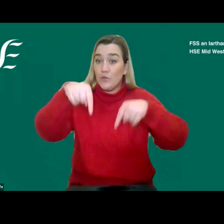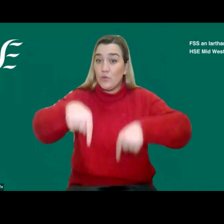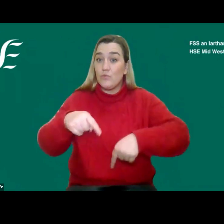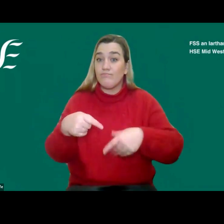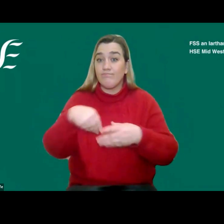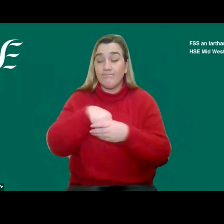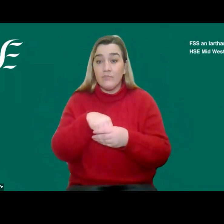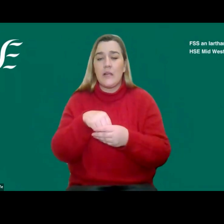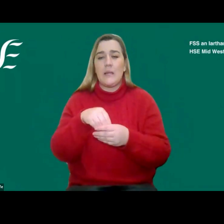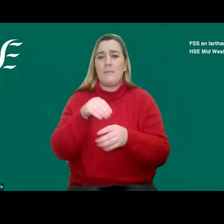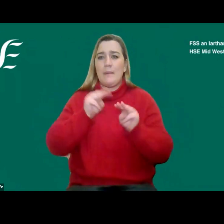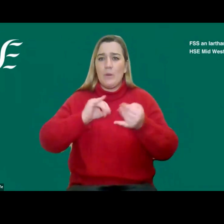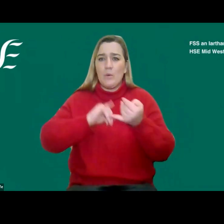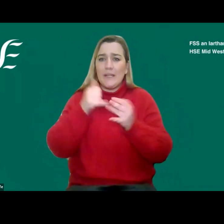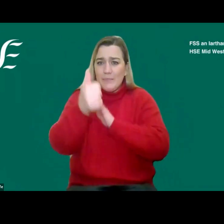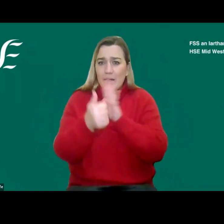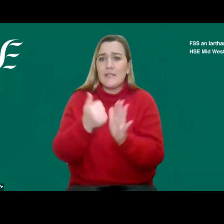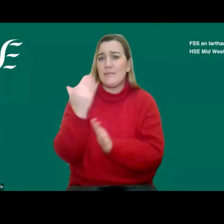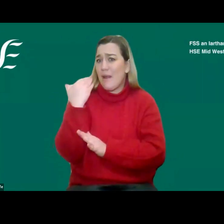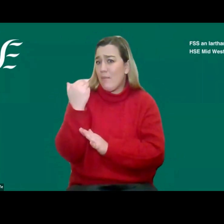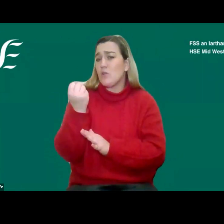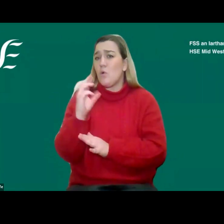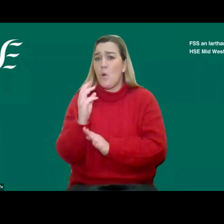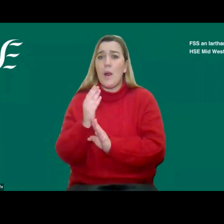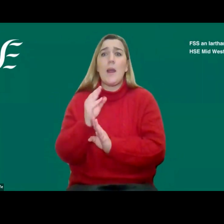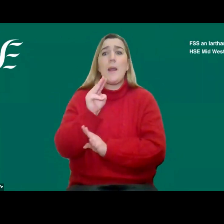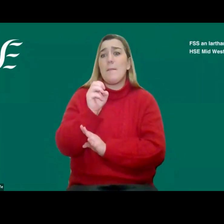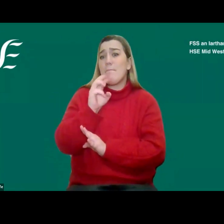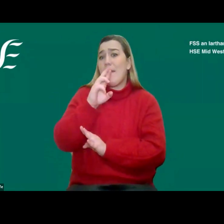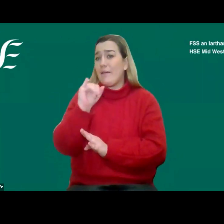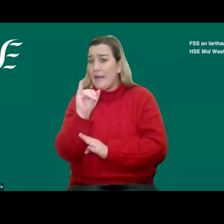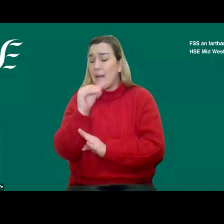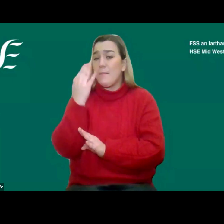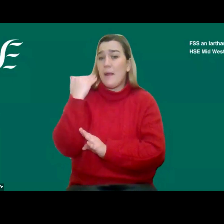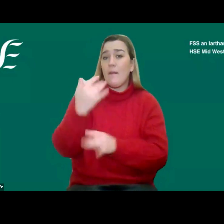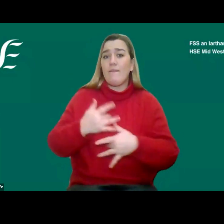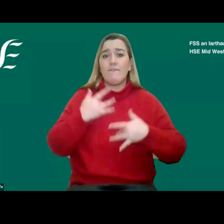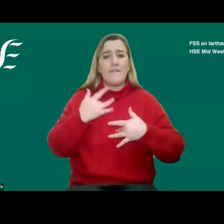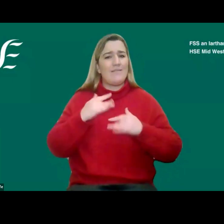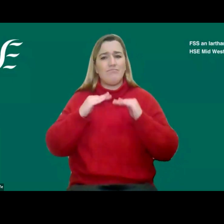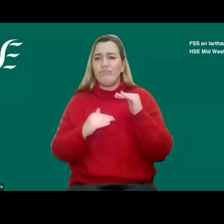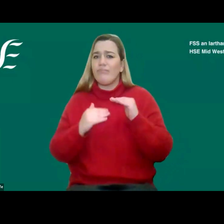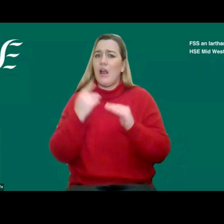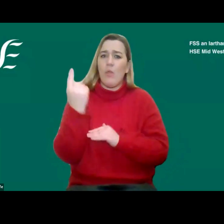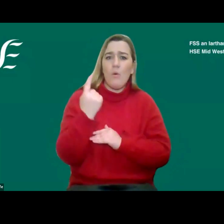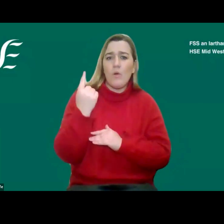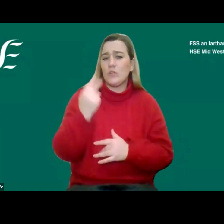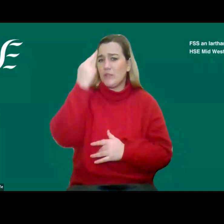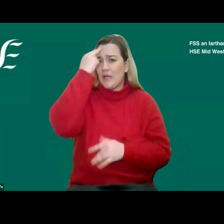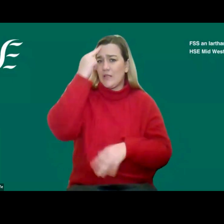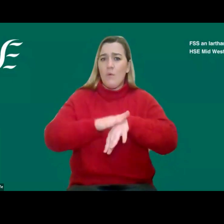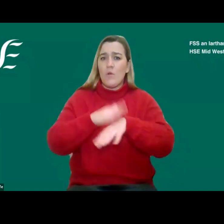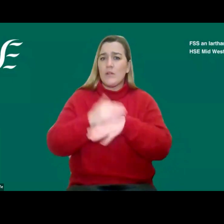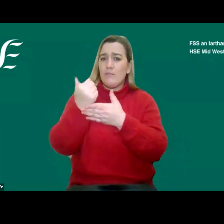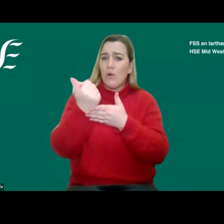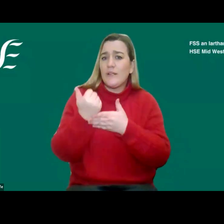experiencing perimenopause or menopause will feel less alone, will feel more empowered, and will understand the many supports that are available